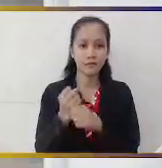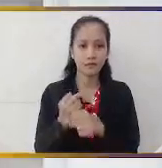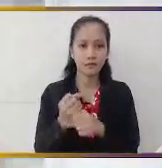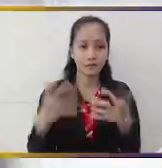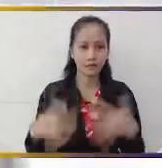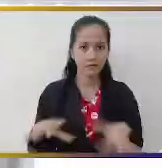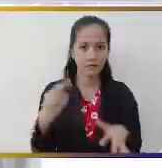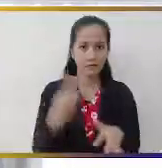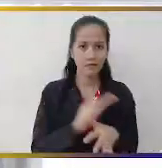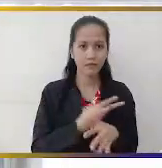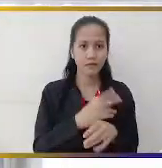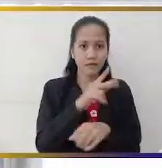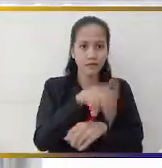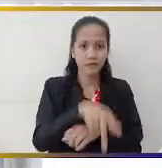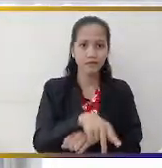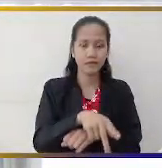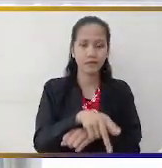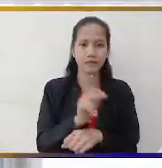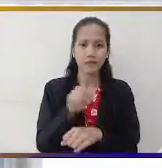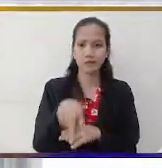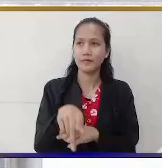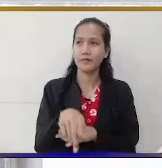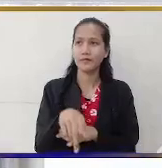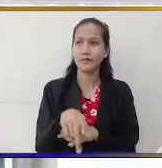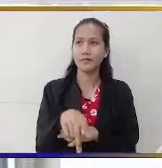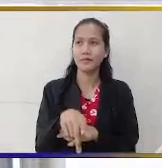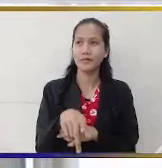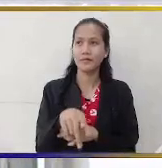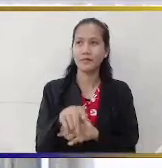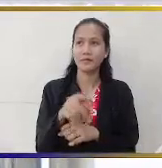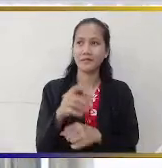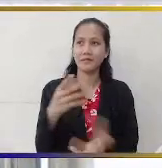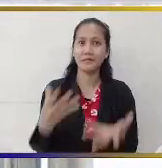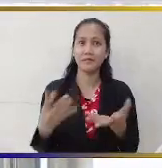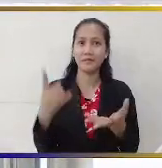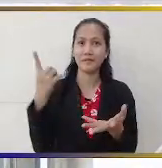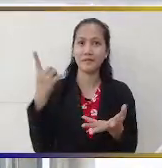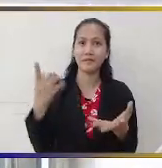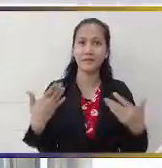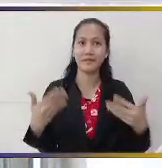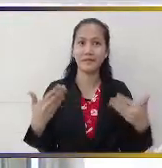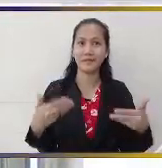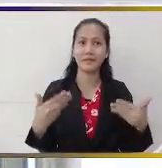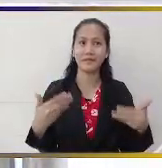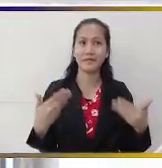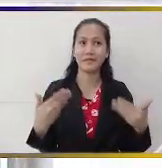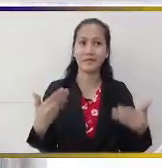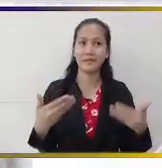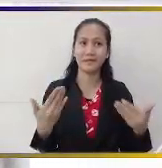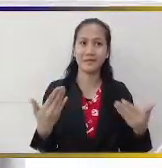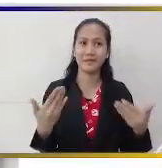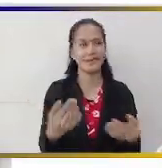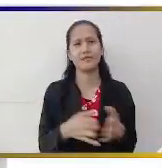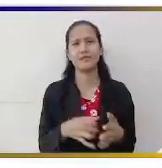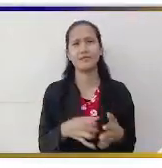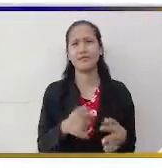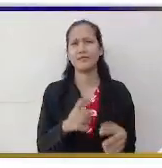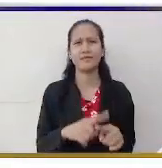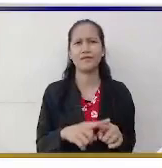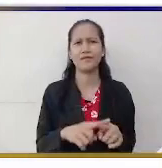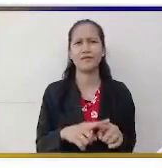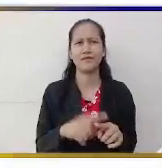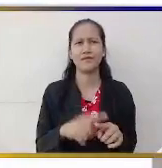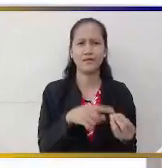it to me now, and I'll give you some of it back. That's not how it works. The just shall live by